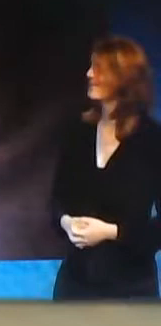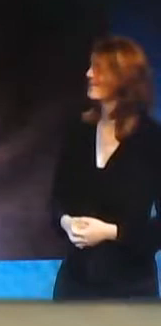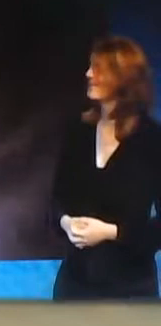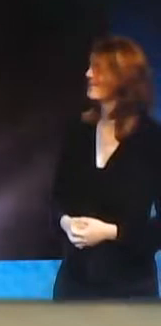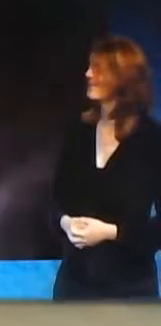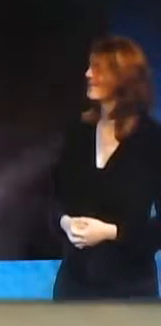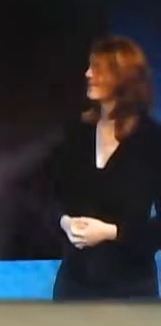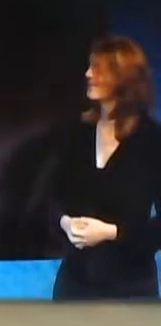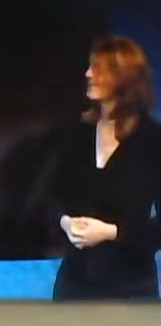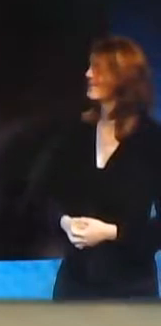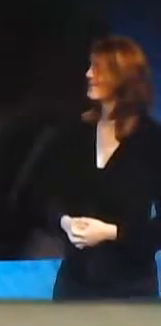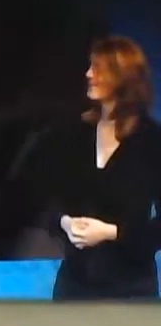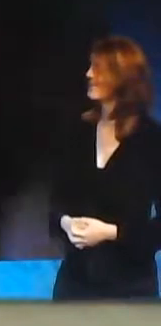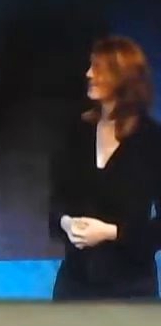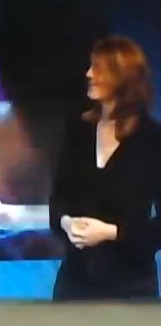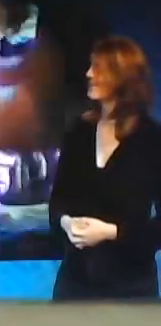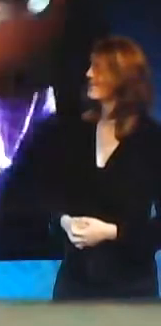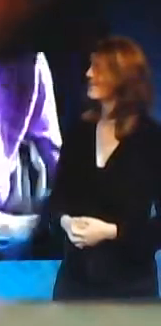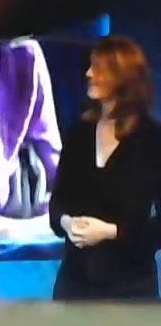Ask one of the girls to take you.